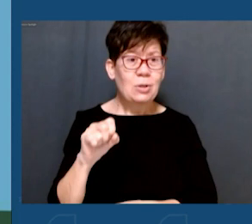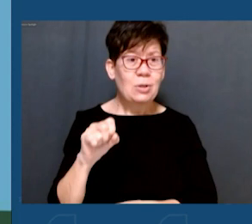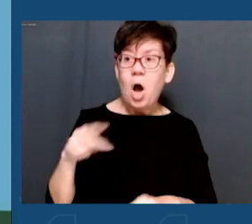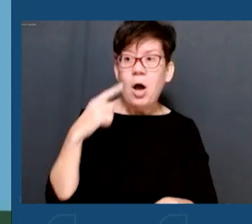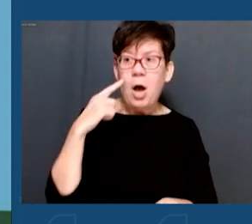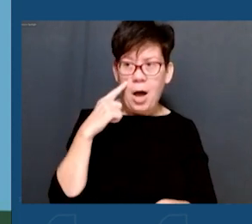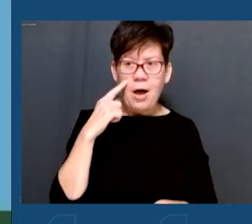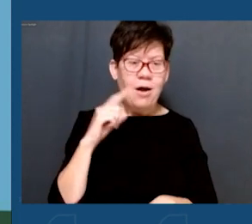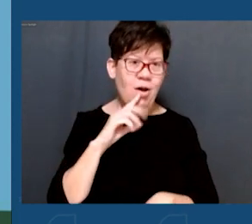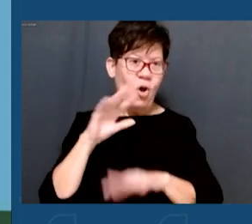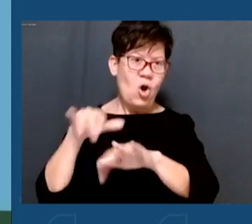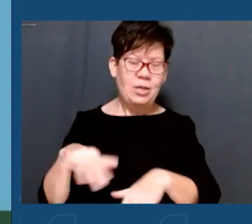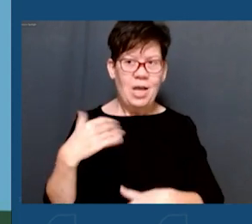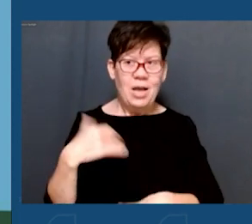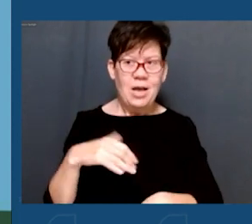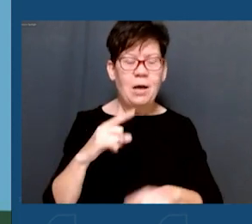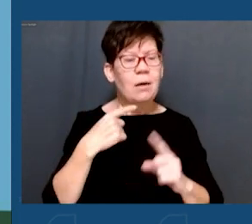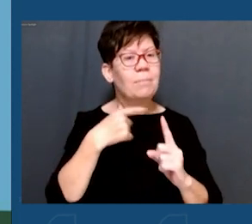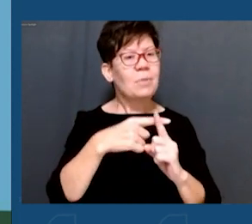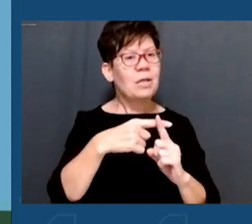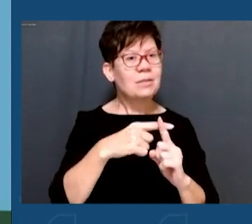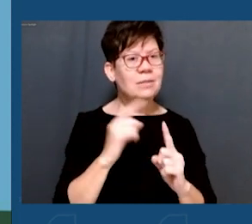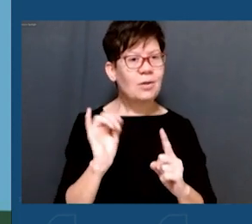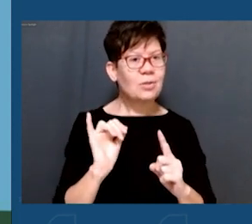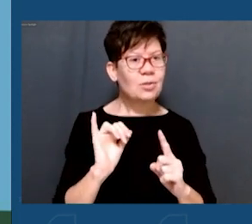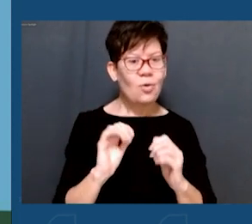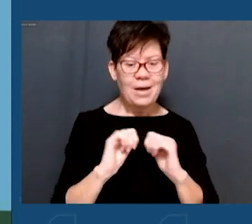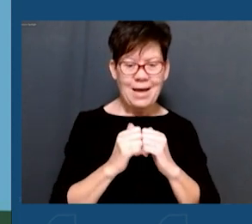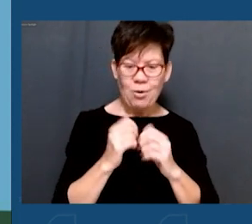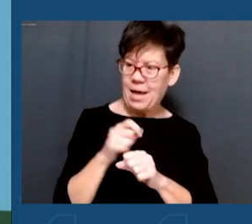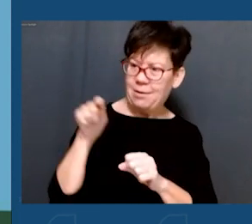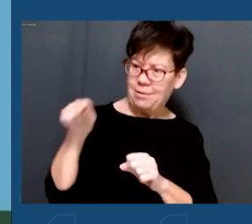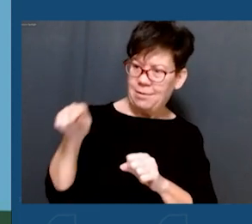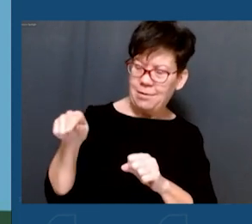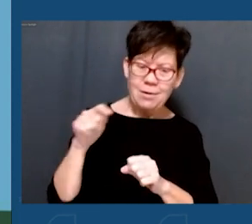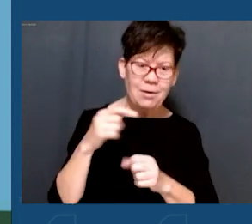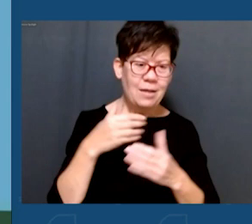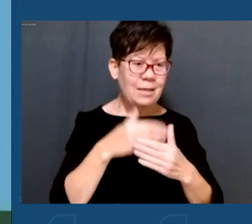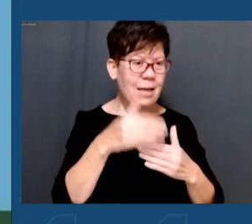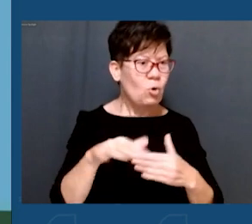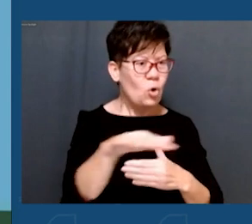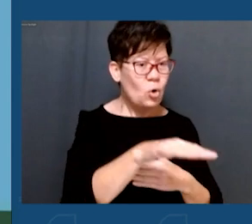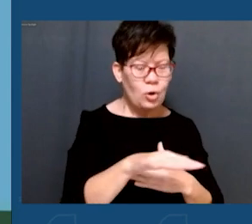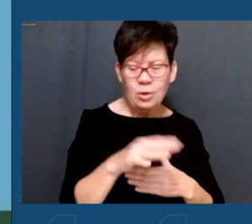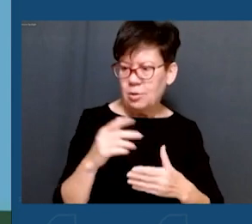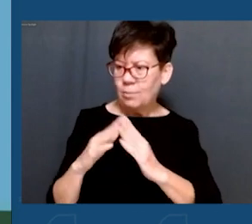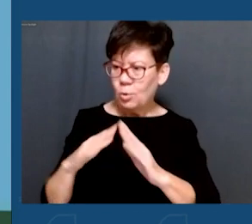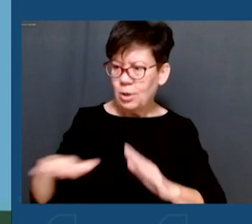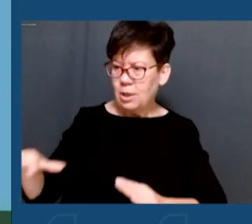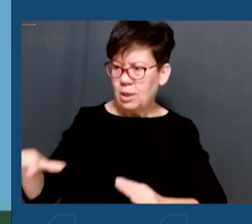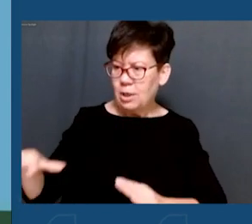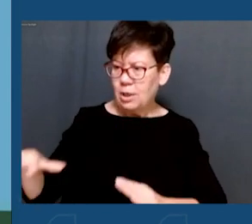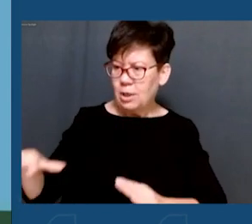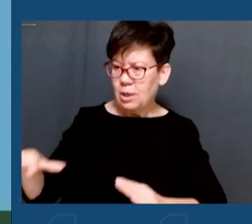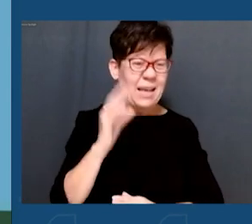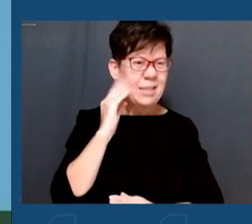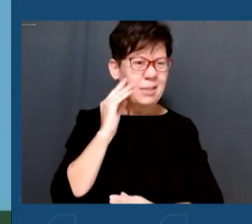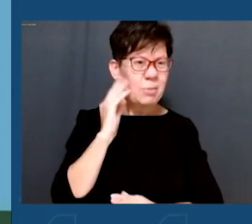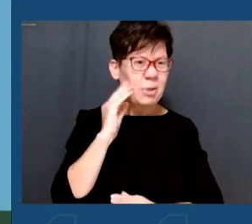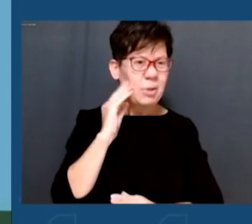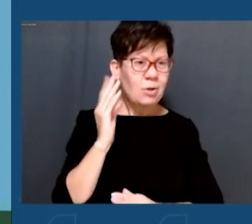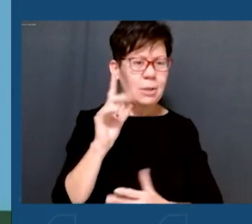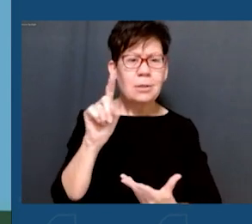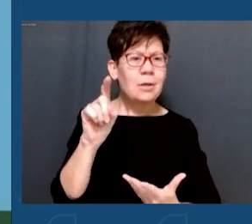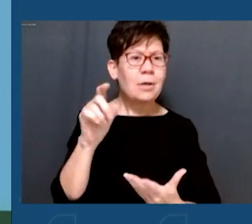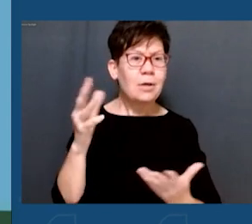but also what it was like to get there and the experience in the neighborhoods and the community surrounding it, as well as the state park. Is that as